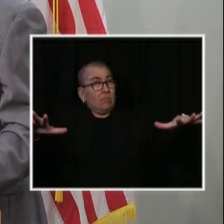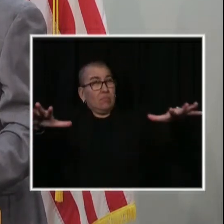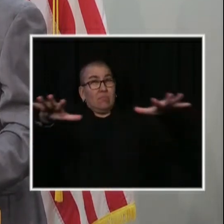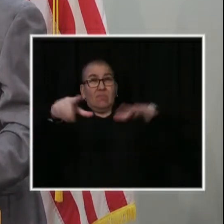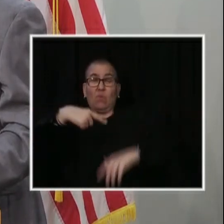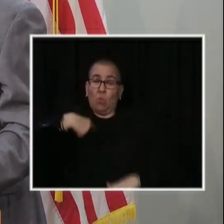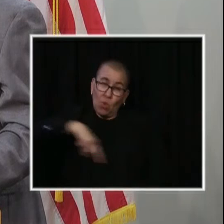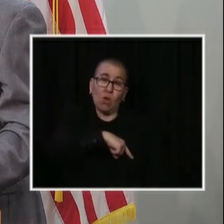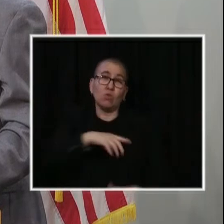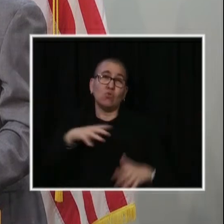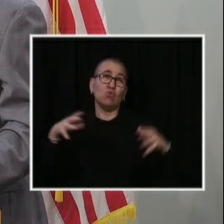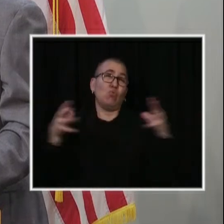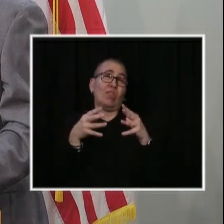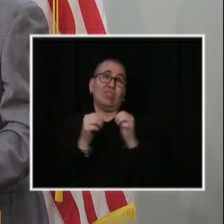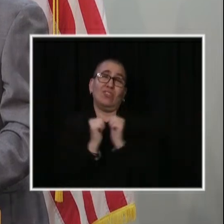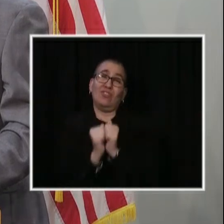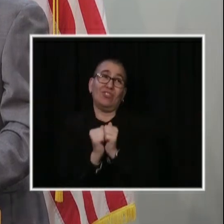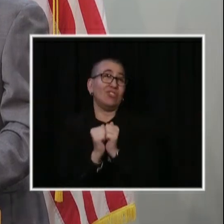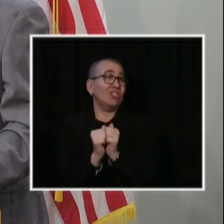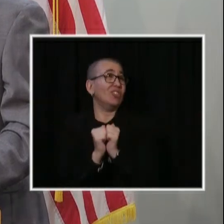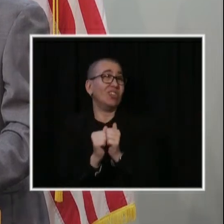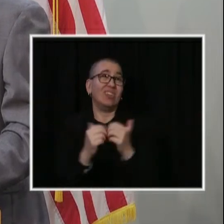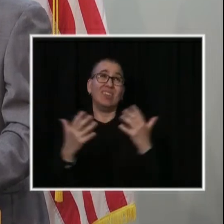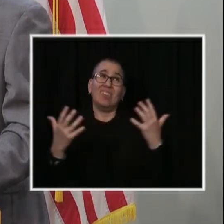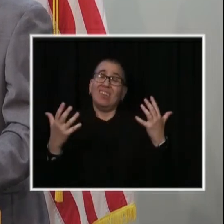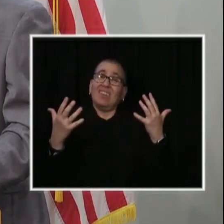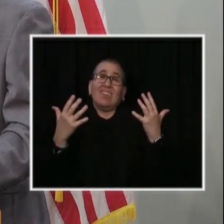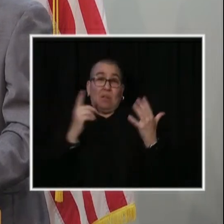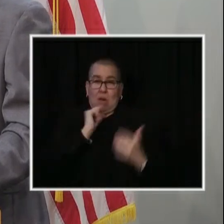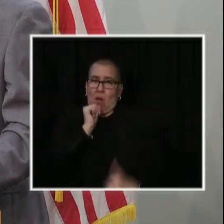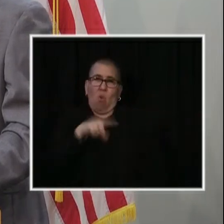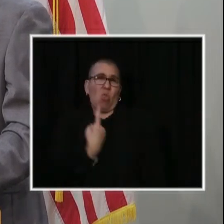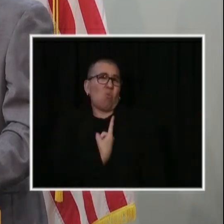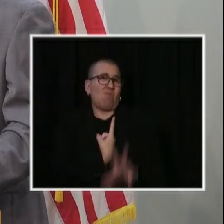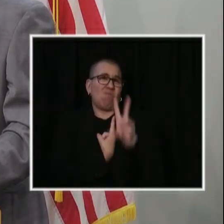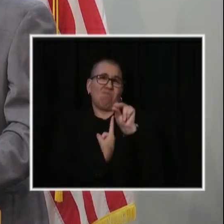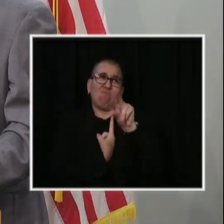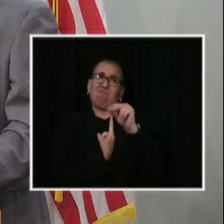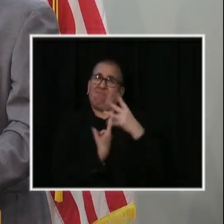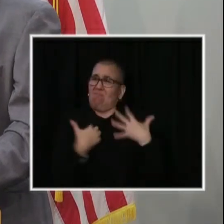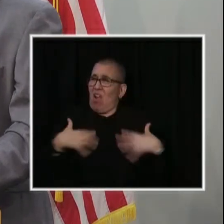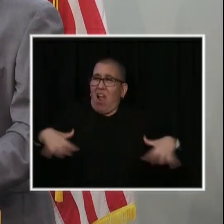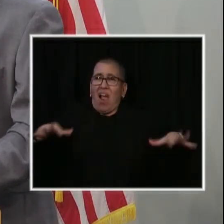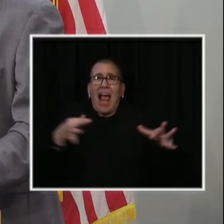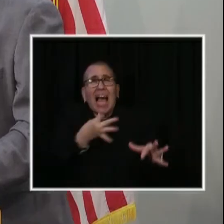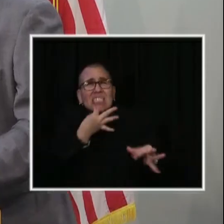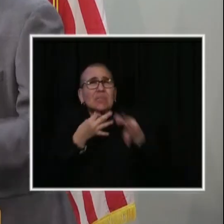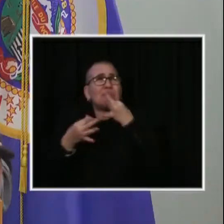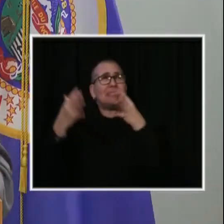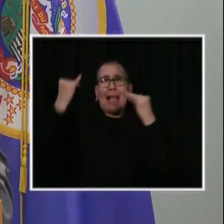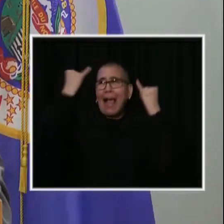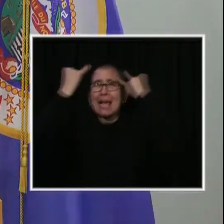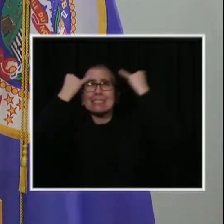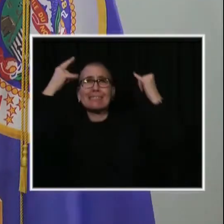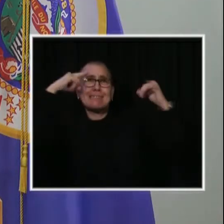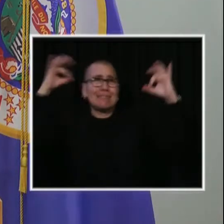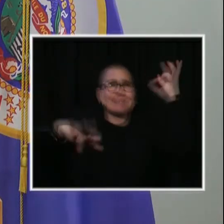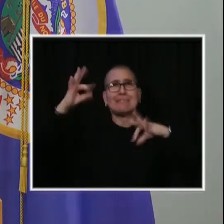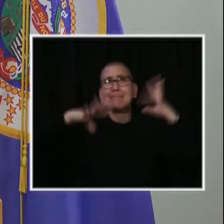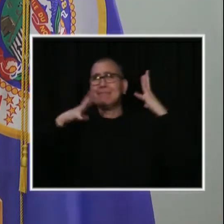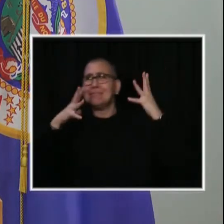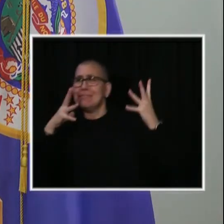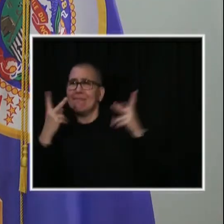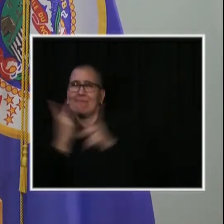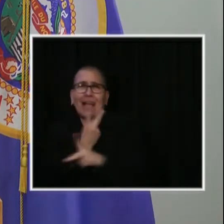surrounded by incredible people, incredible talent of trying to weigh out the data that's out there, from health data to the well-being, as we said, to the